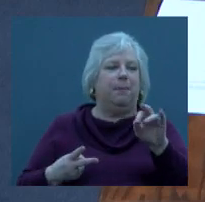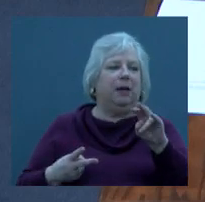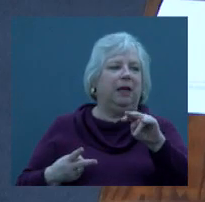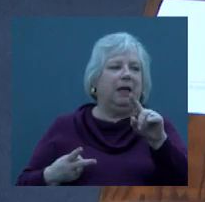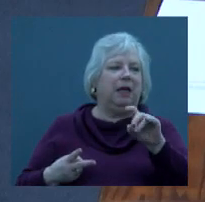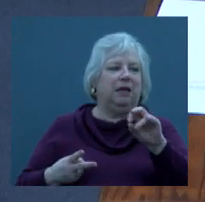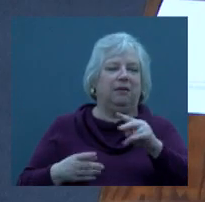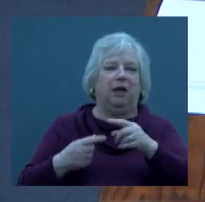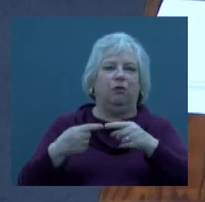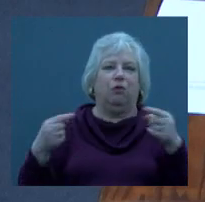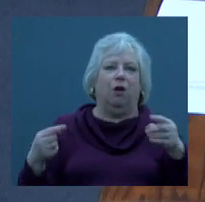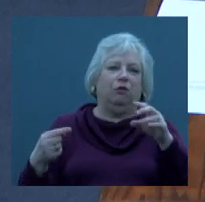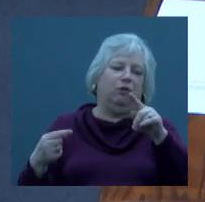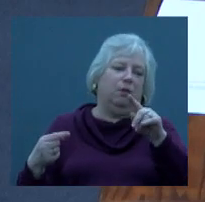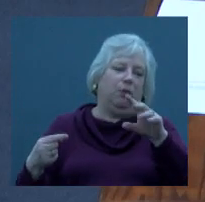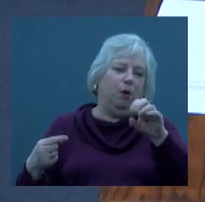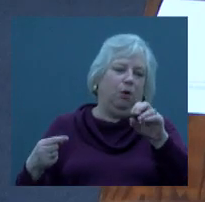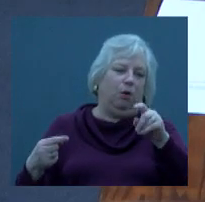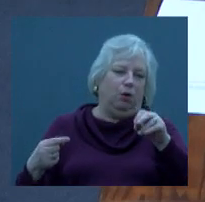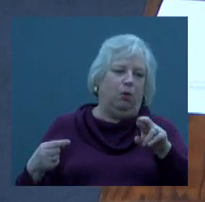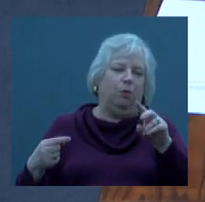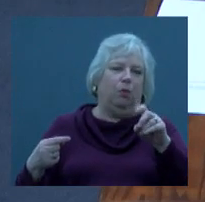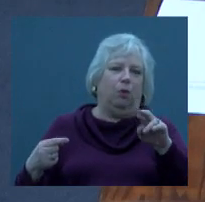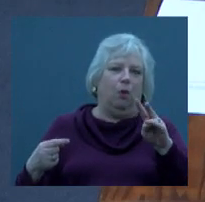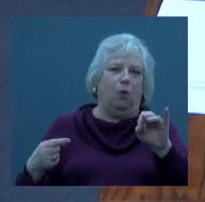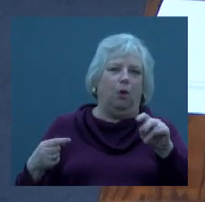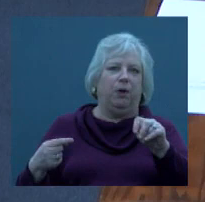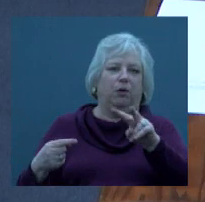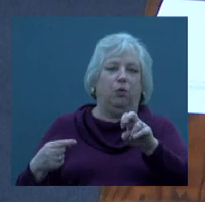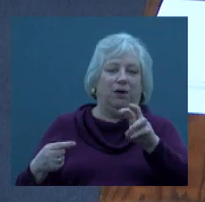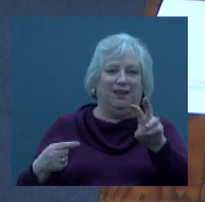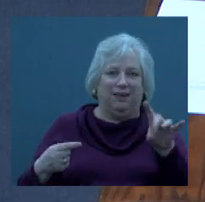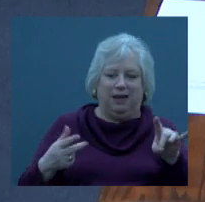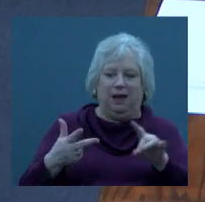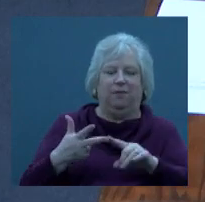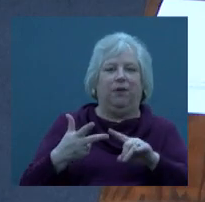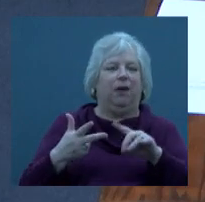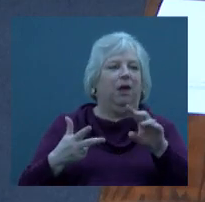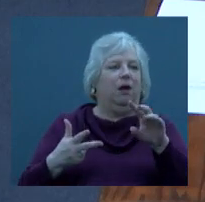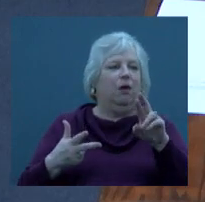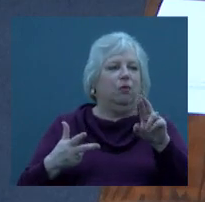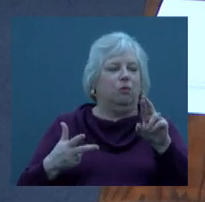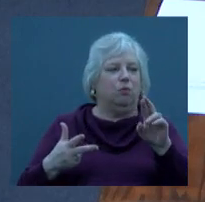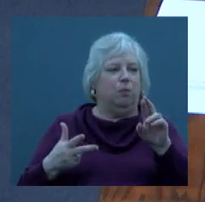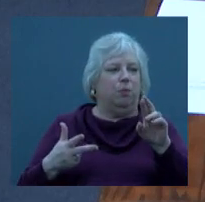and Cooper Orbit, 168 units. Rowan, right behind Valero,